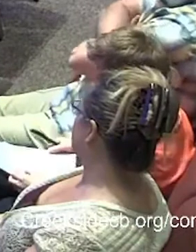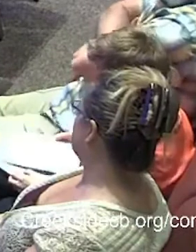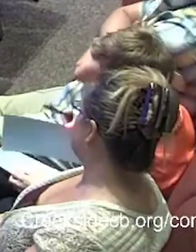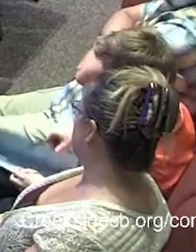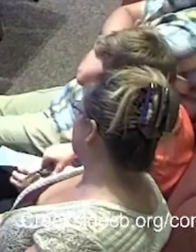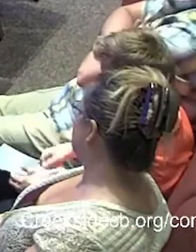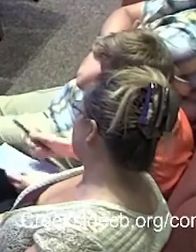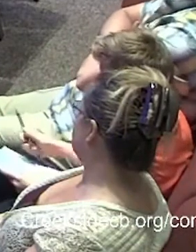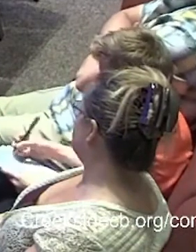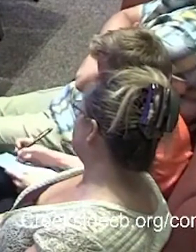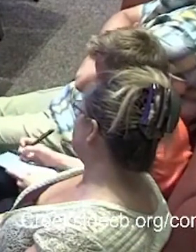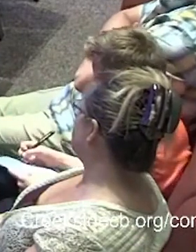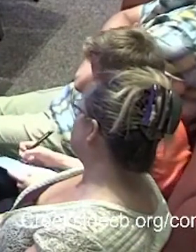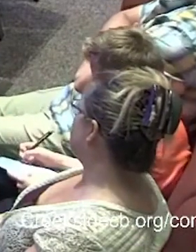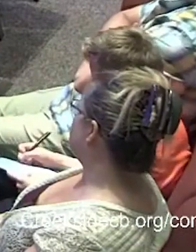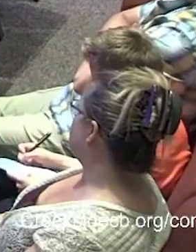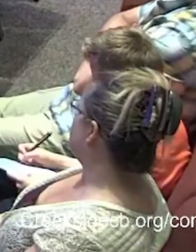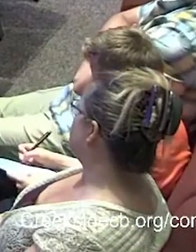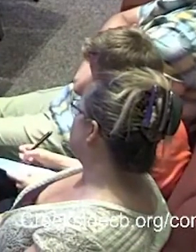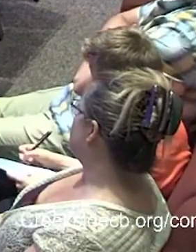It's hard work.